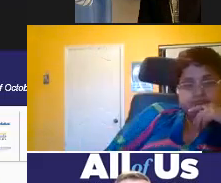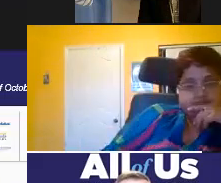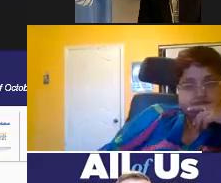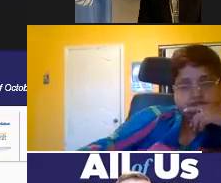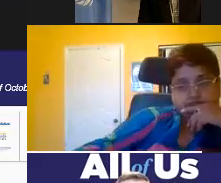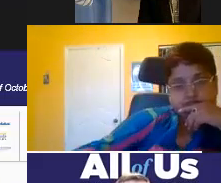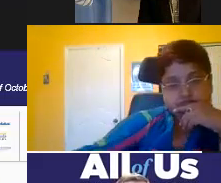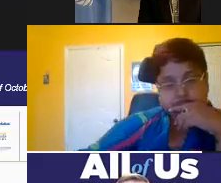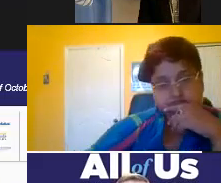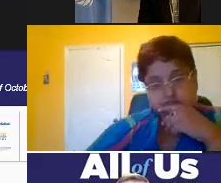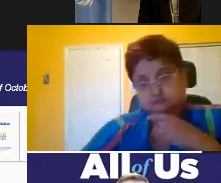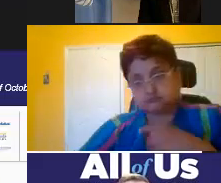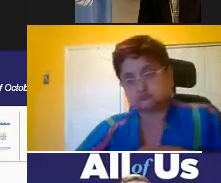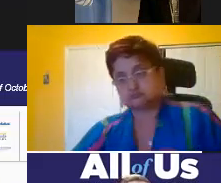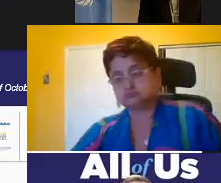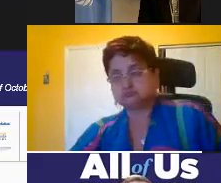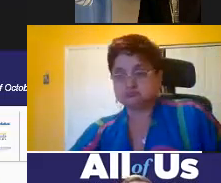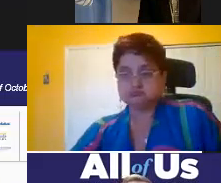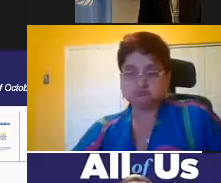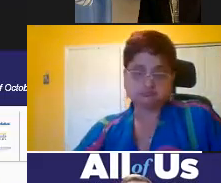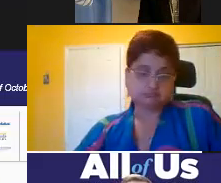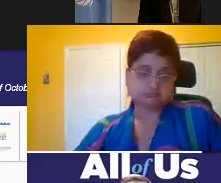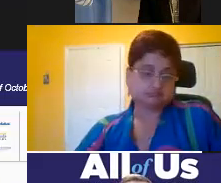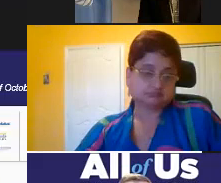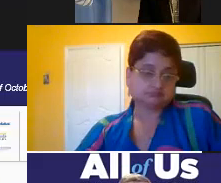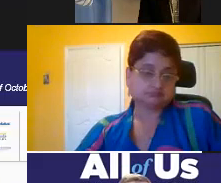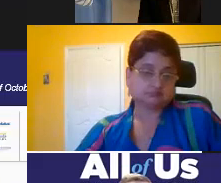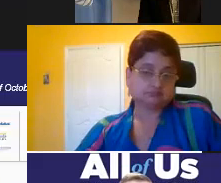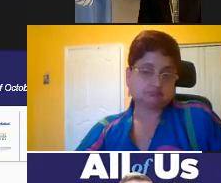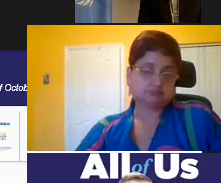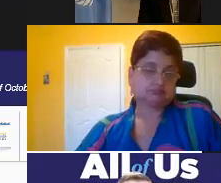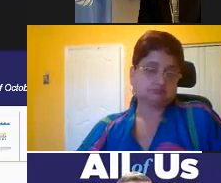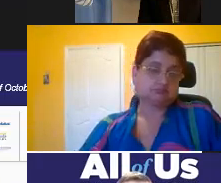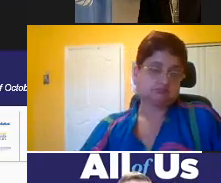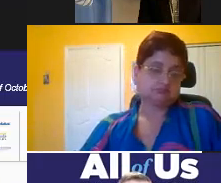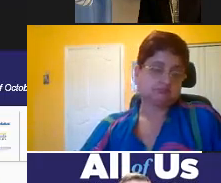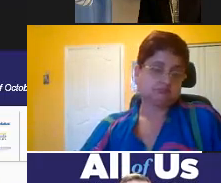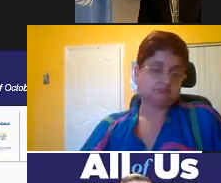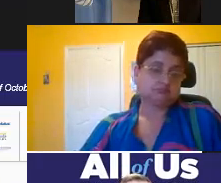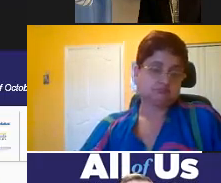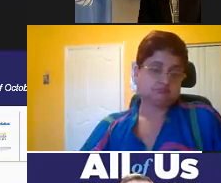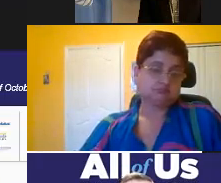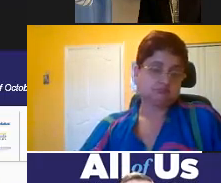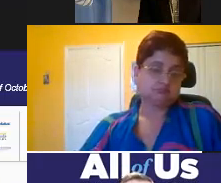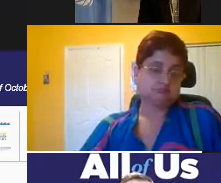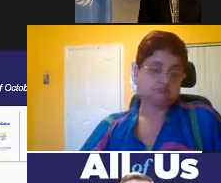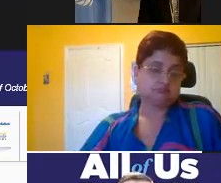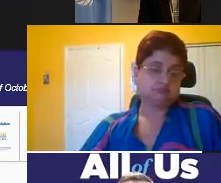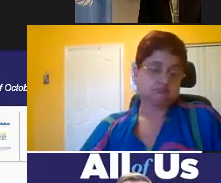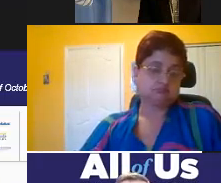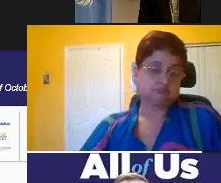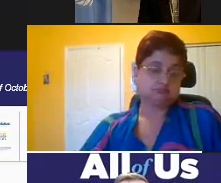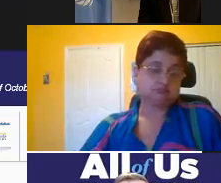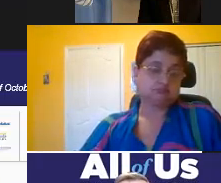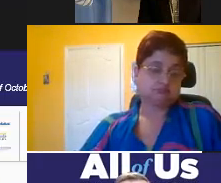well. And then we've also worked with the Center for Independent Living in New York City, which they